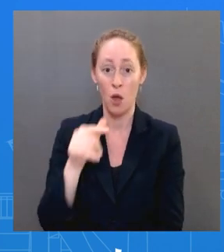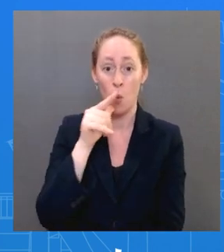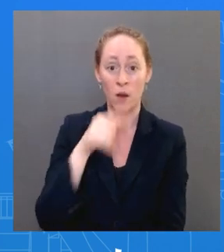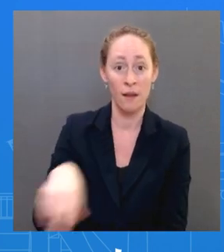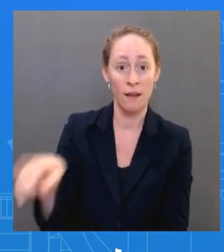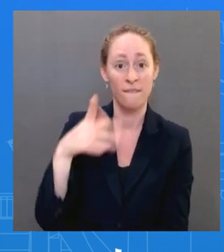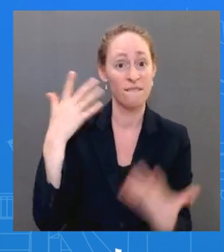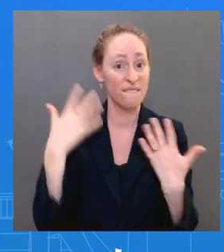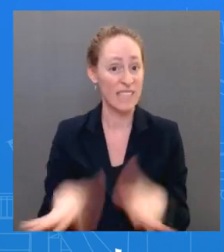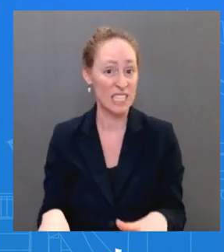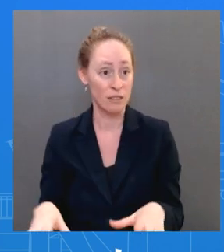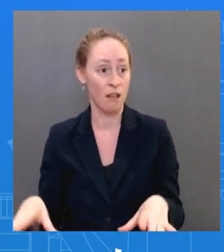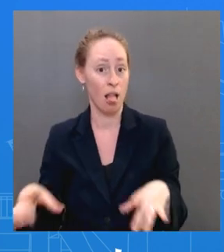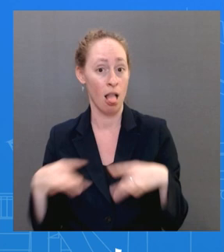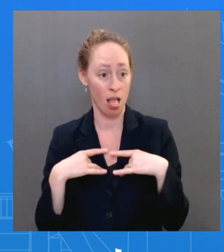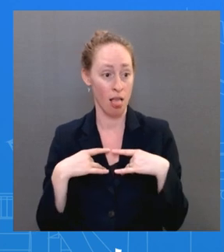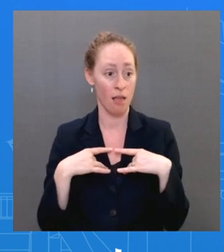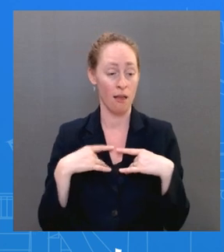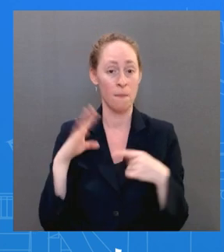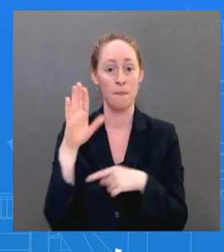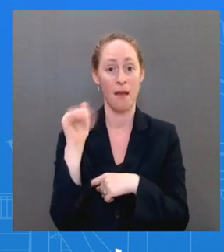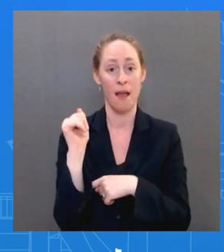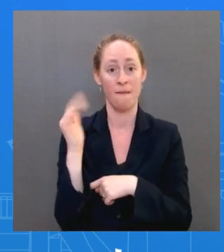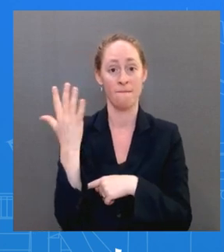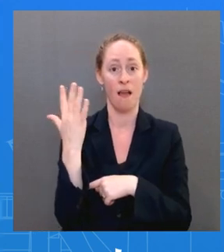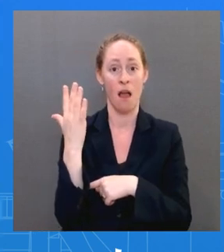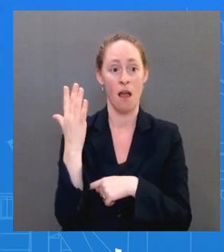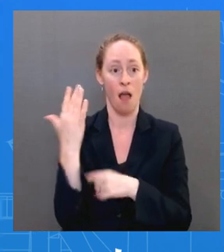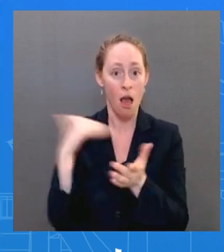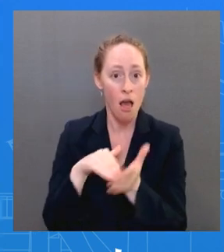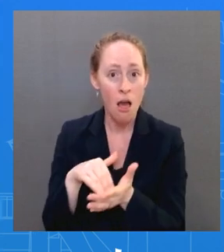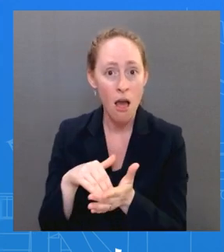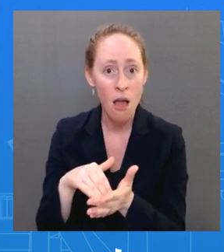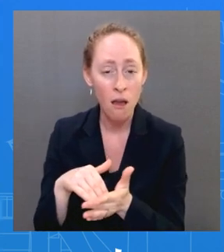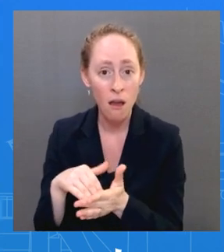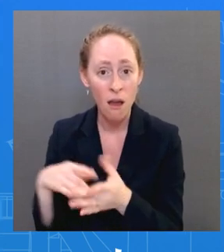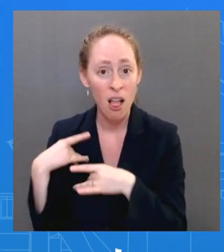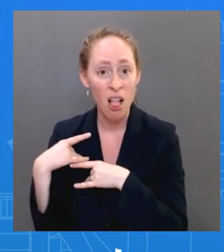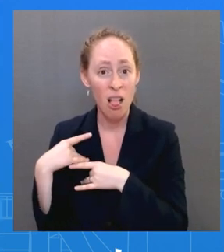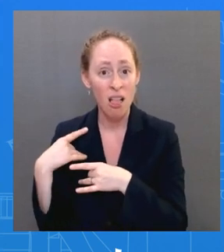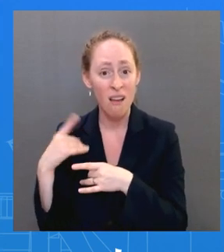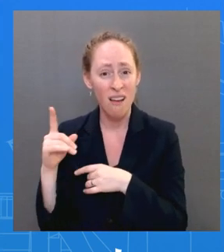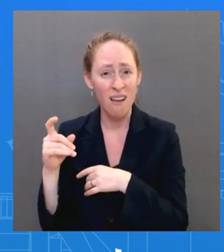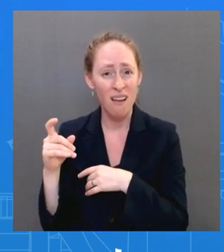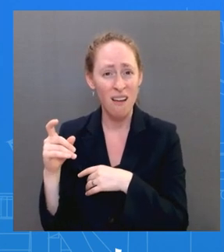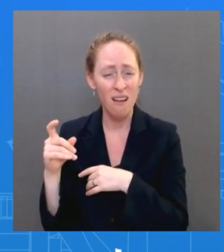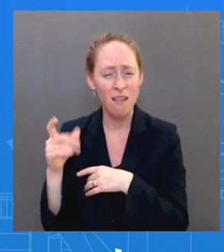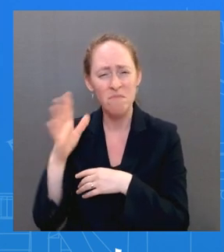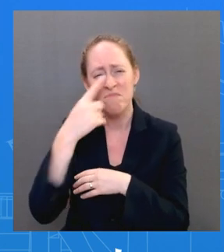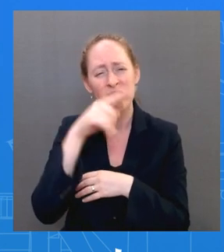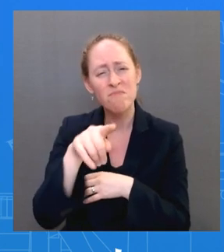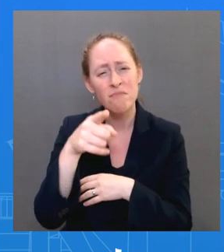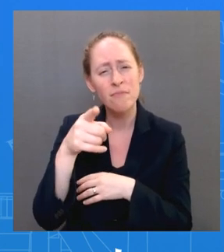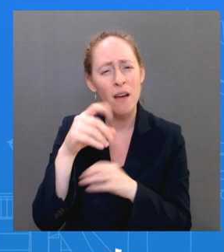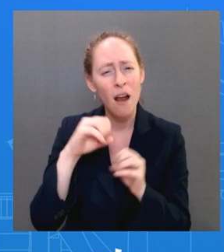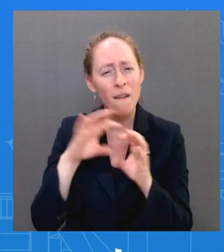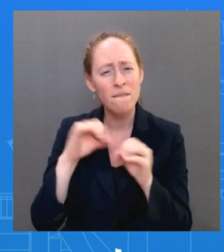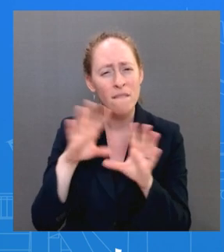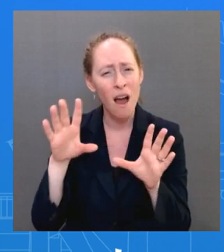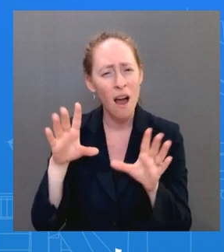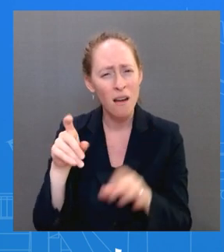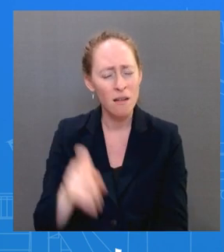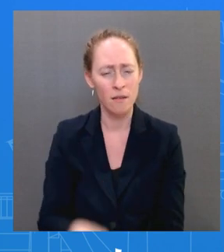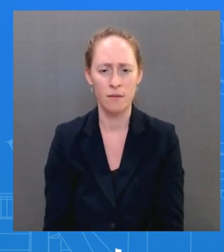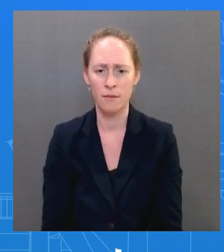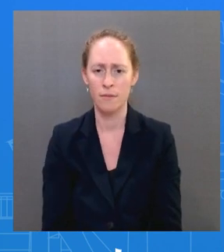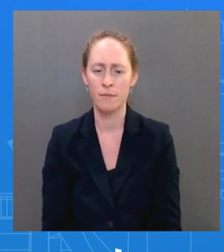more able to get? Can you help people better understand who are concerned about it? Yeah, absolutely. So BA5 is the most immune evasive variant we've seen. And what that means